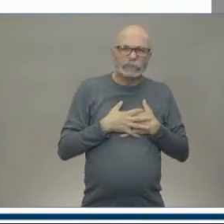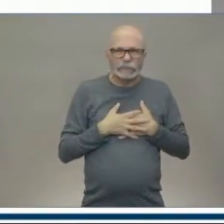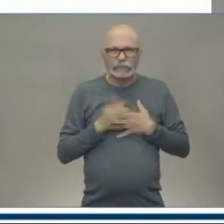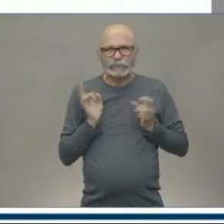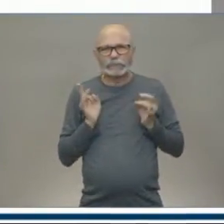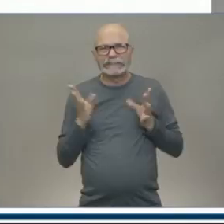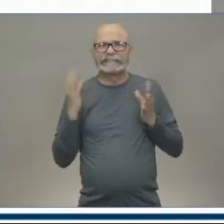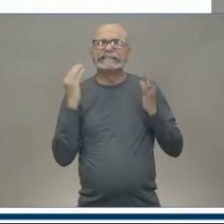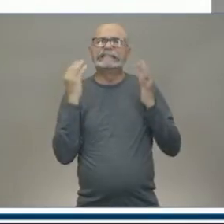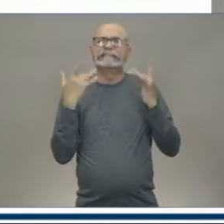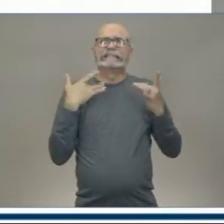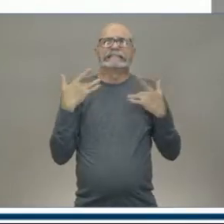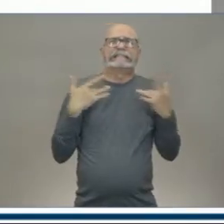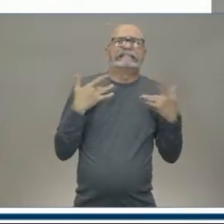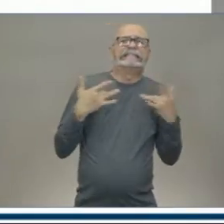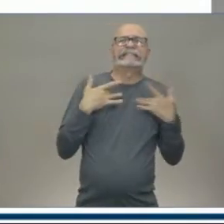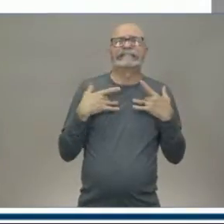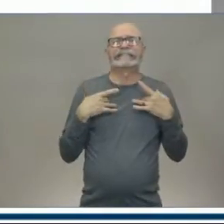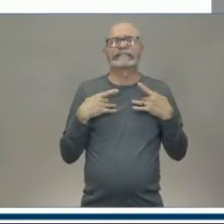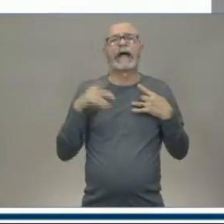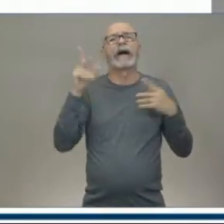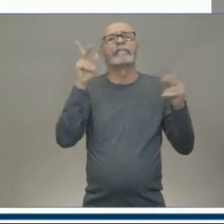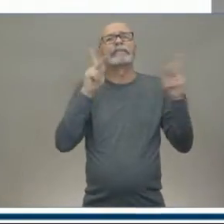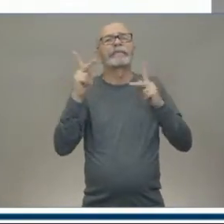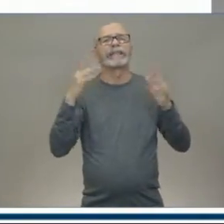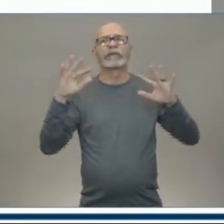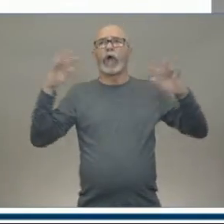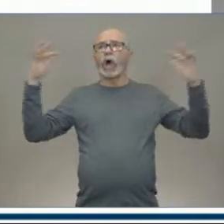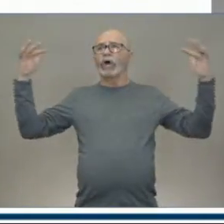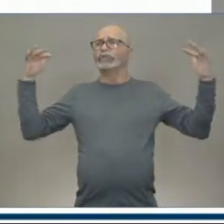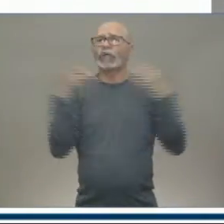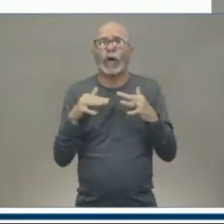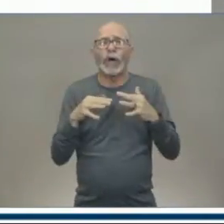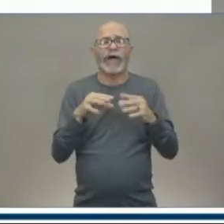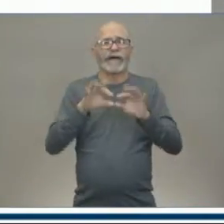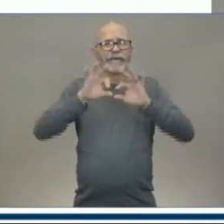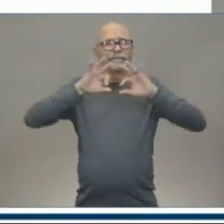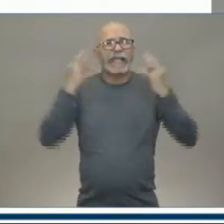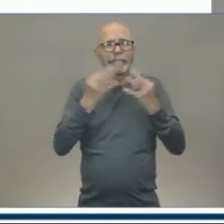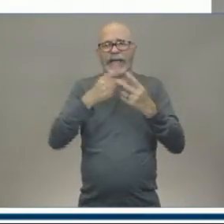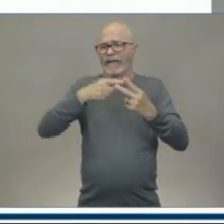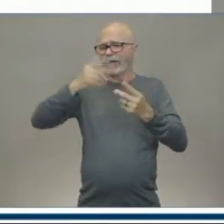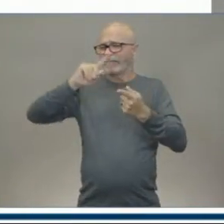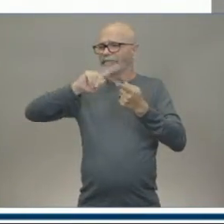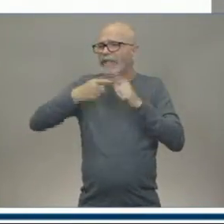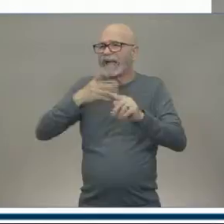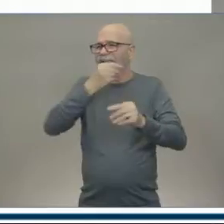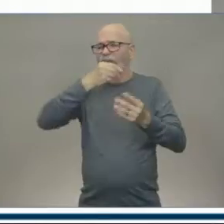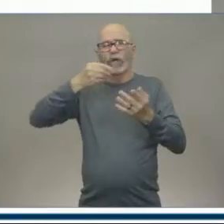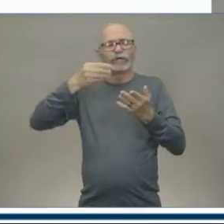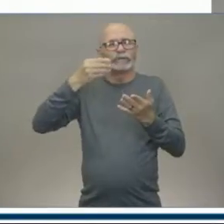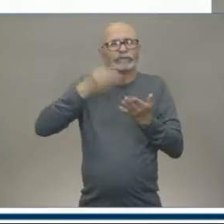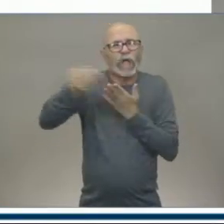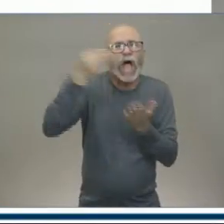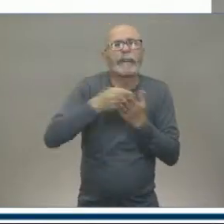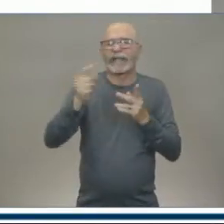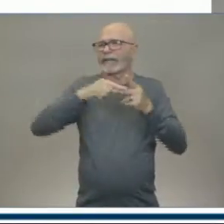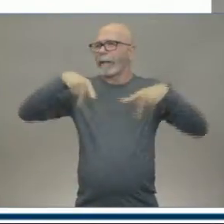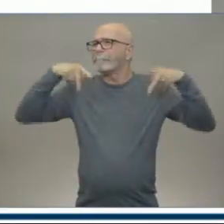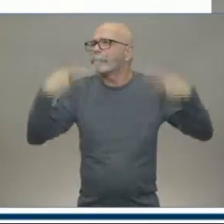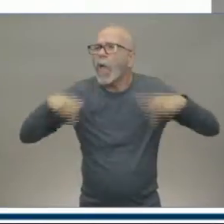have lots of people crowding in shopping malls. We have lots of gatherings, parties, families getting together, businesses,